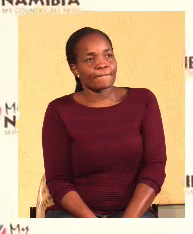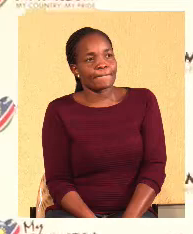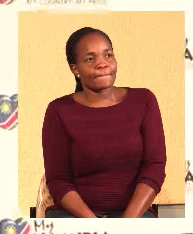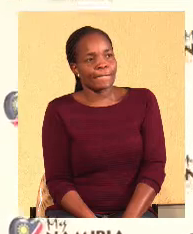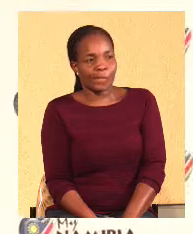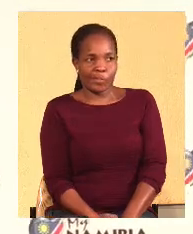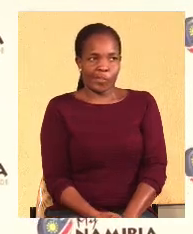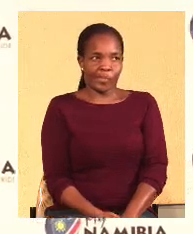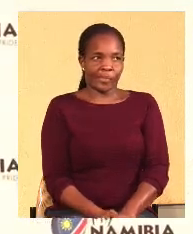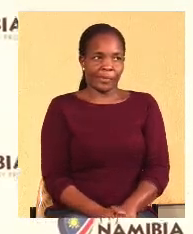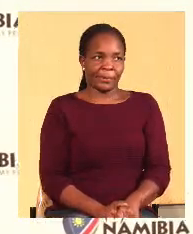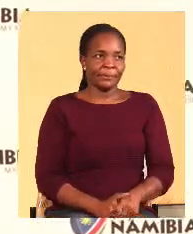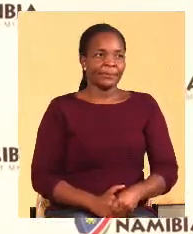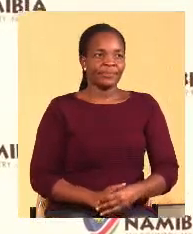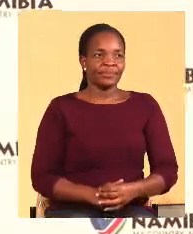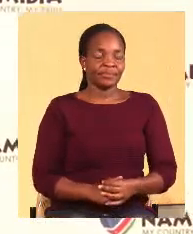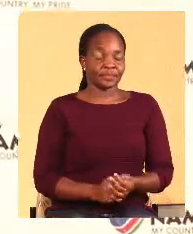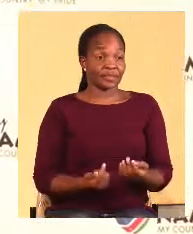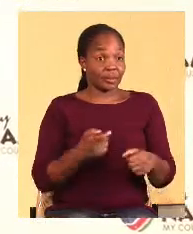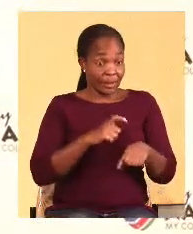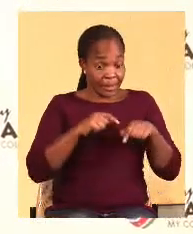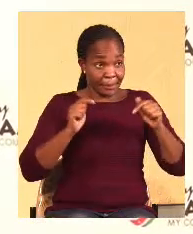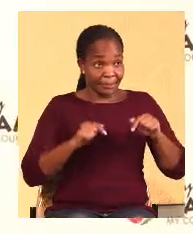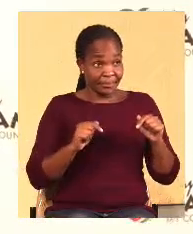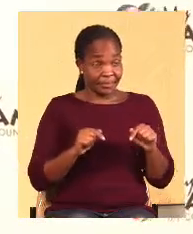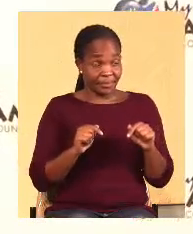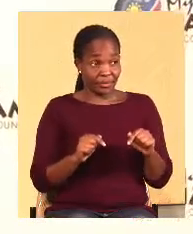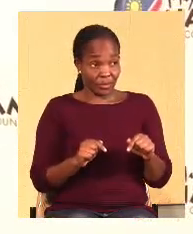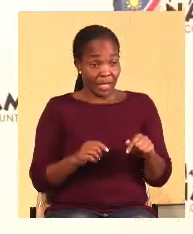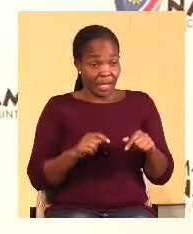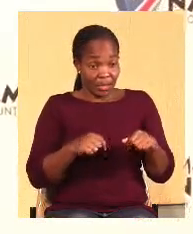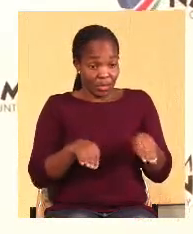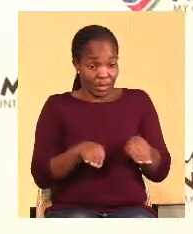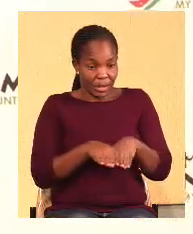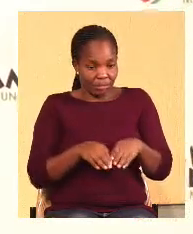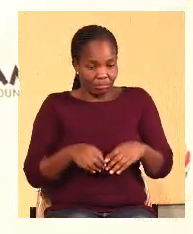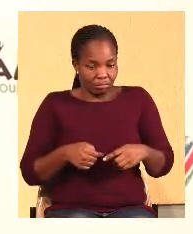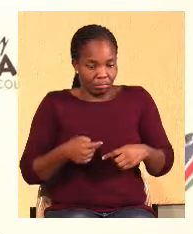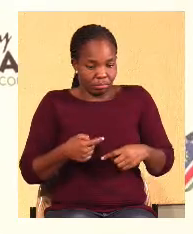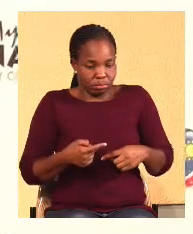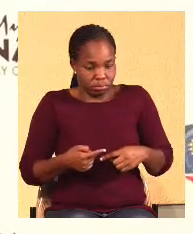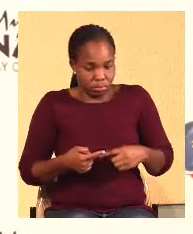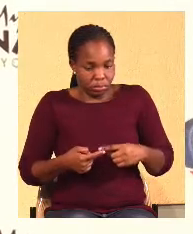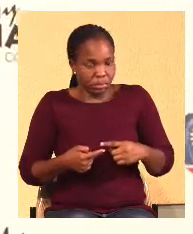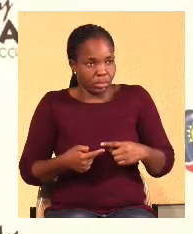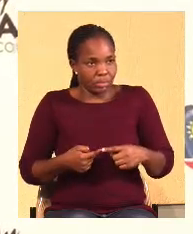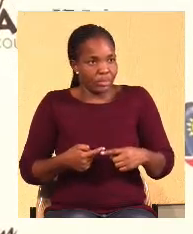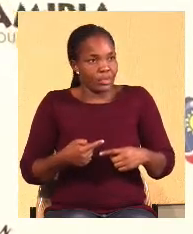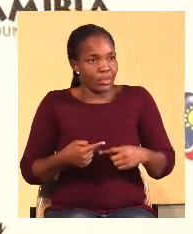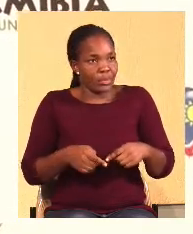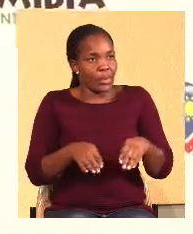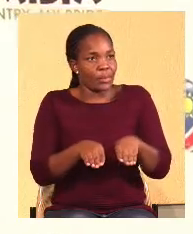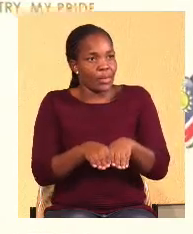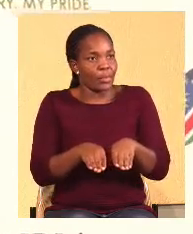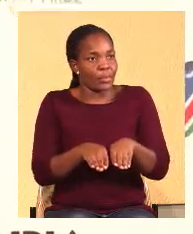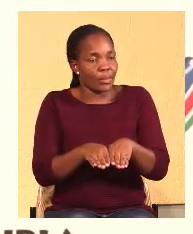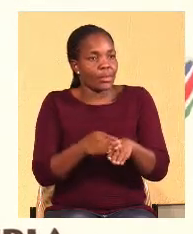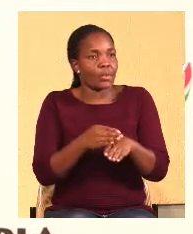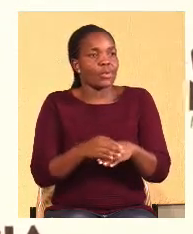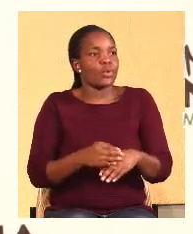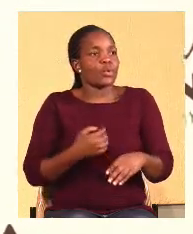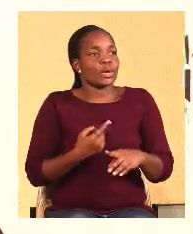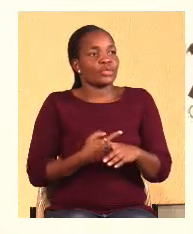anything that is being done now is ongoing. And we always rely on the